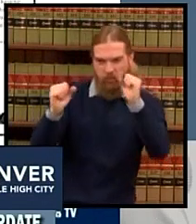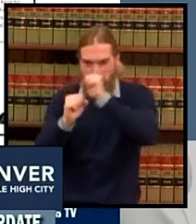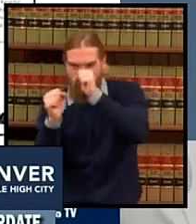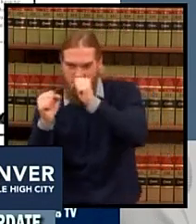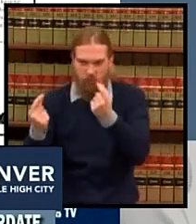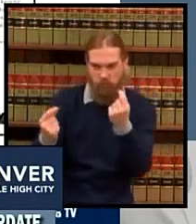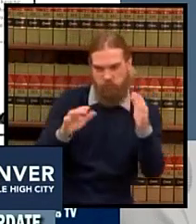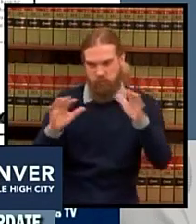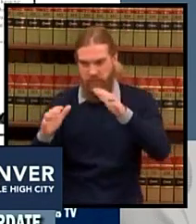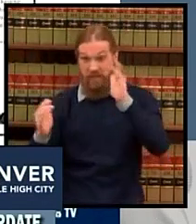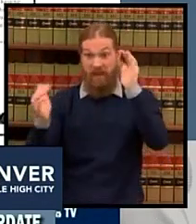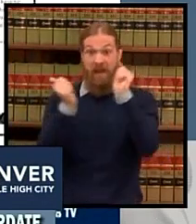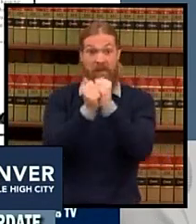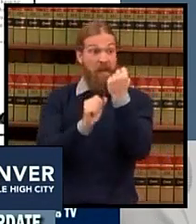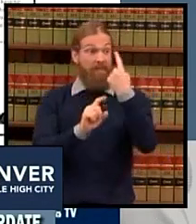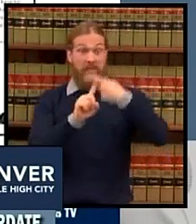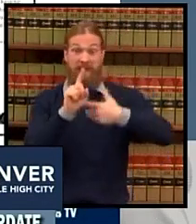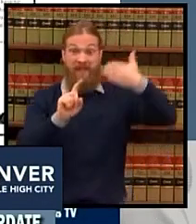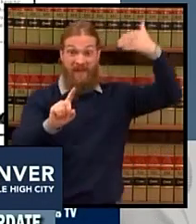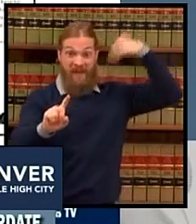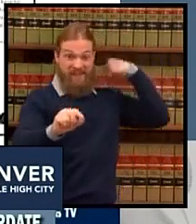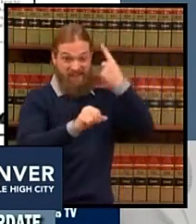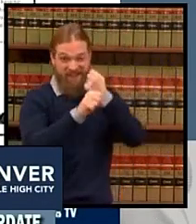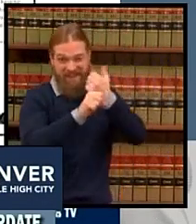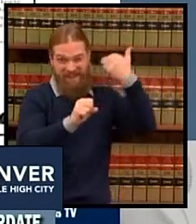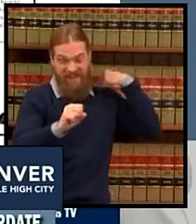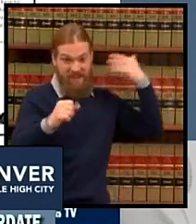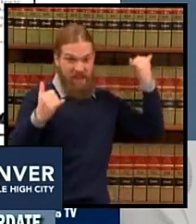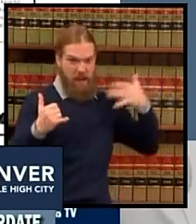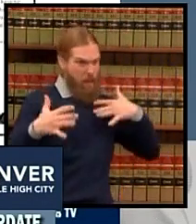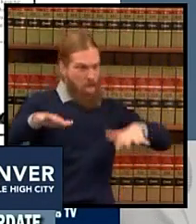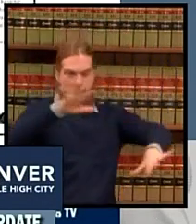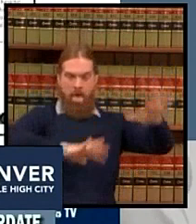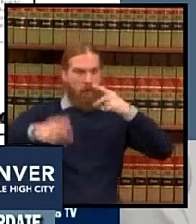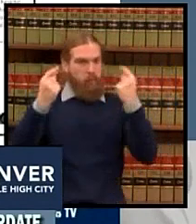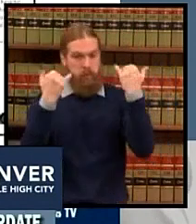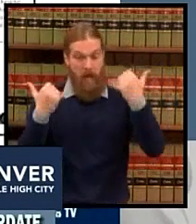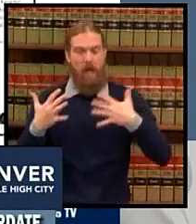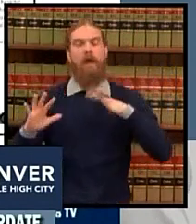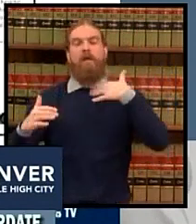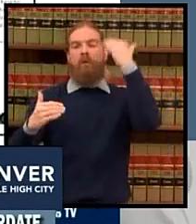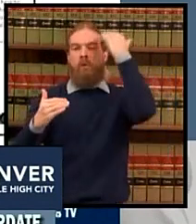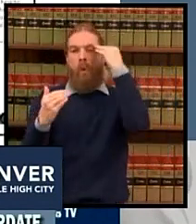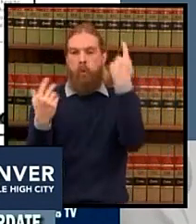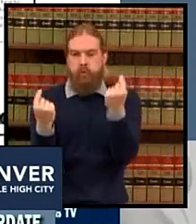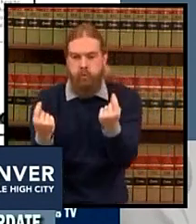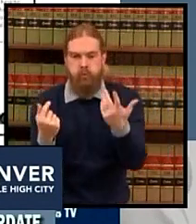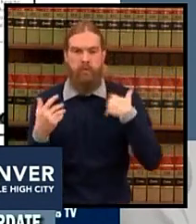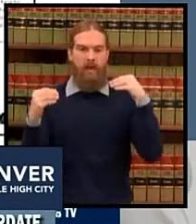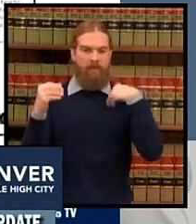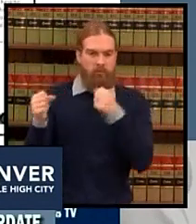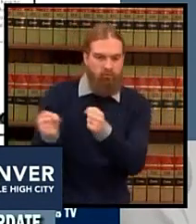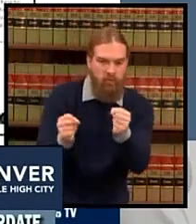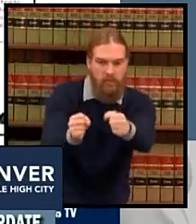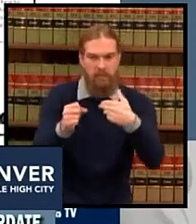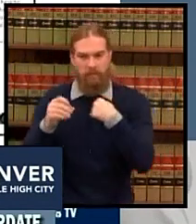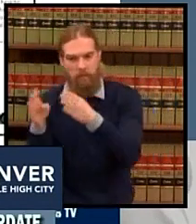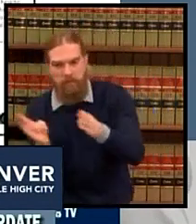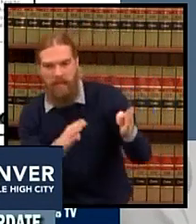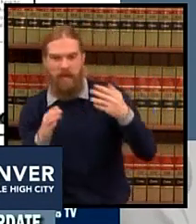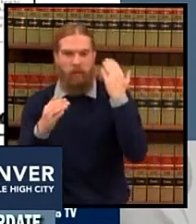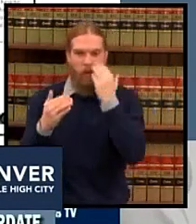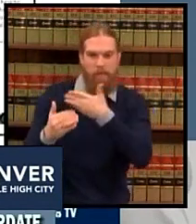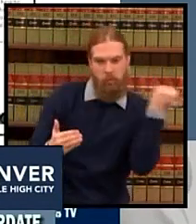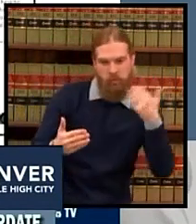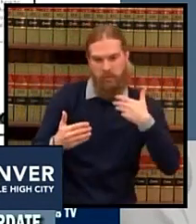rate of 350 or a case rate of 300 doesn't necessarily threaten our hospital system. And so finding